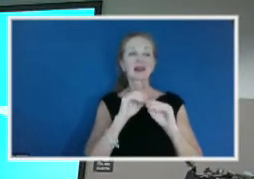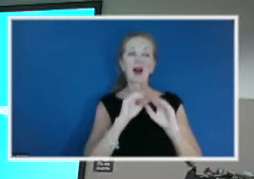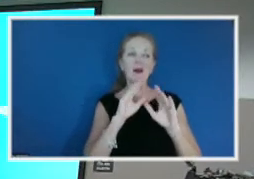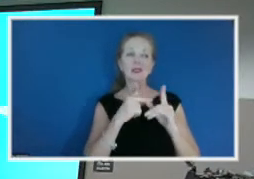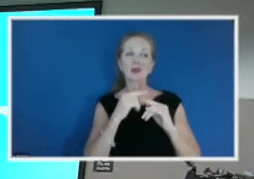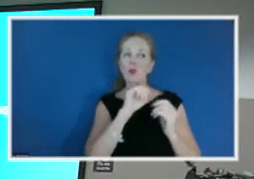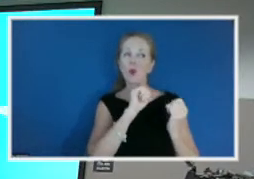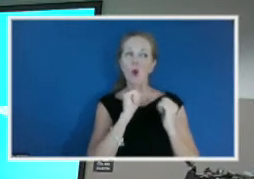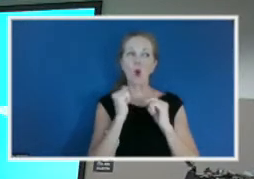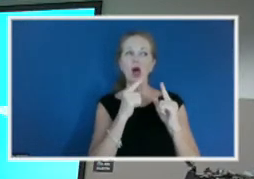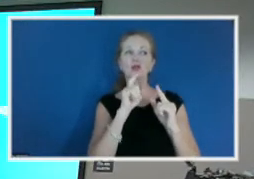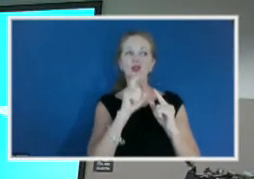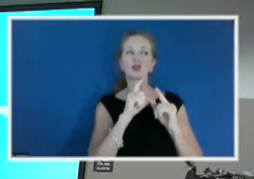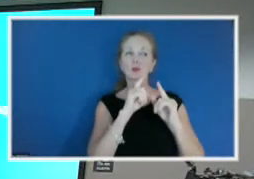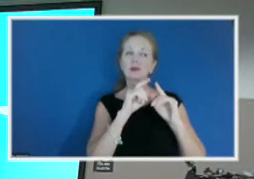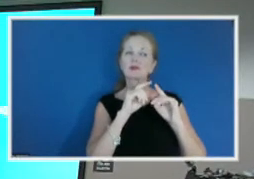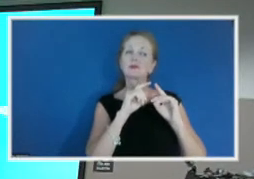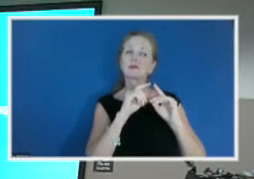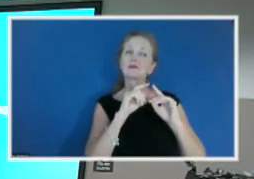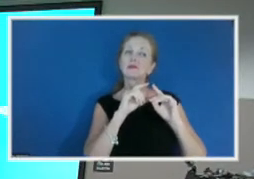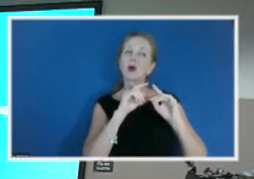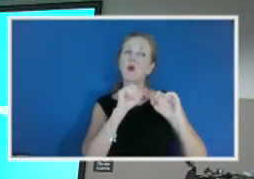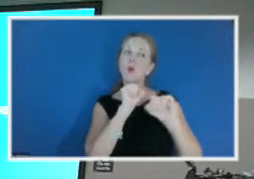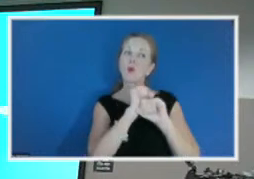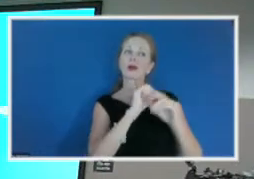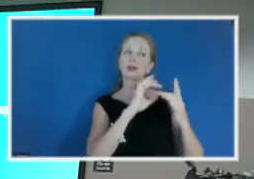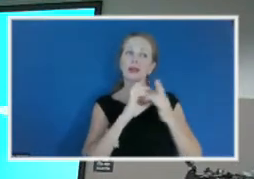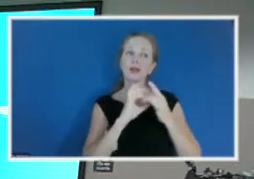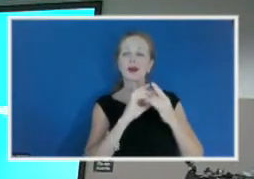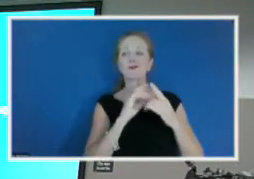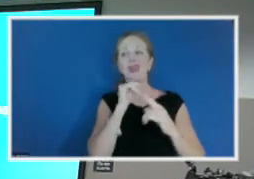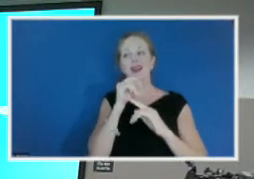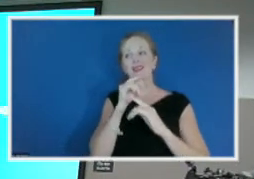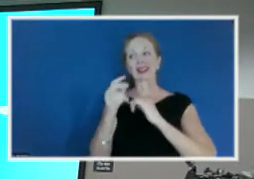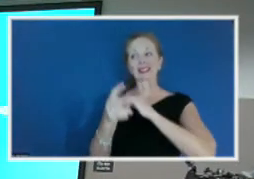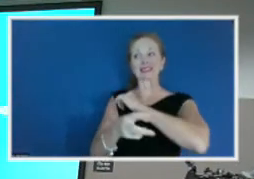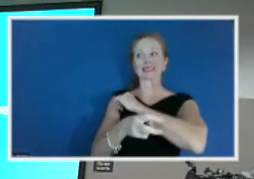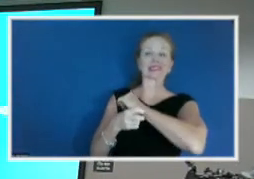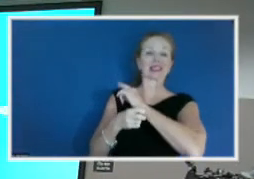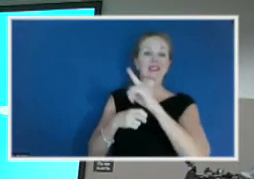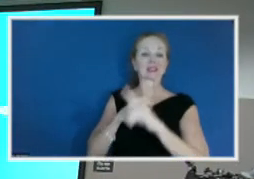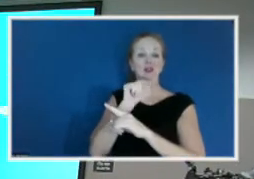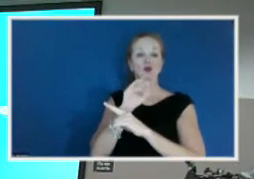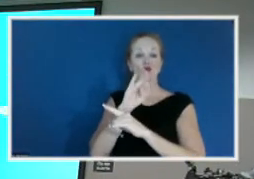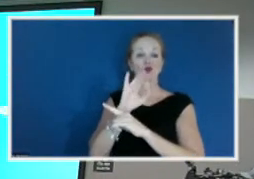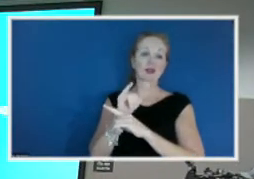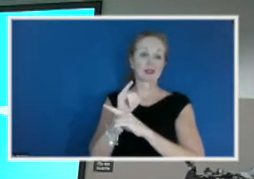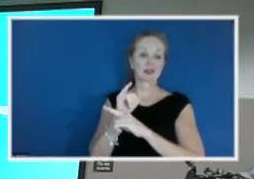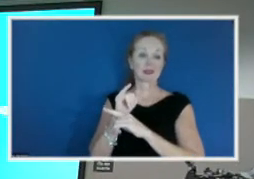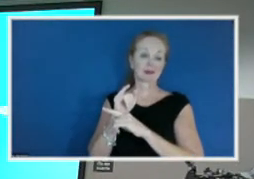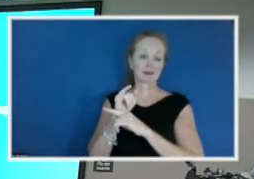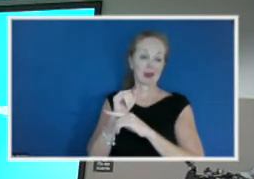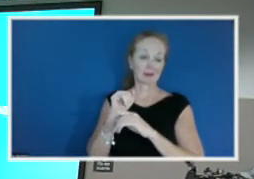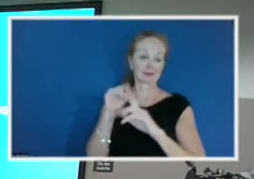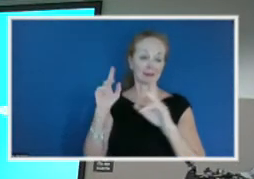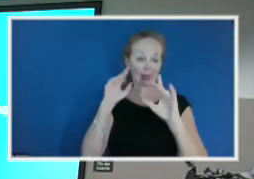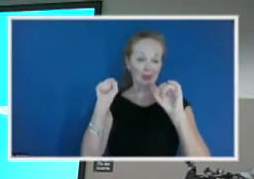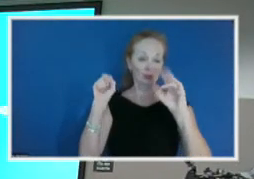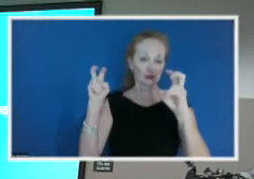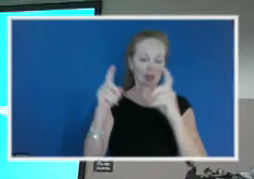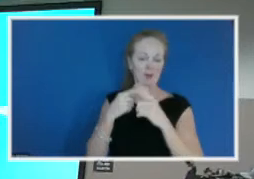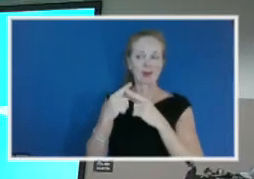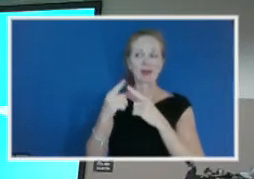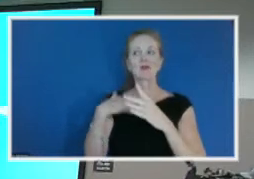won't steal Tracy's thunder. I know she's got a lot to share in time, but there's a lot of work that's been done to better understand